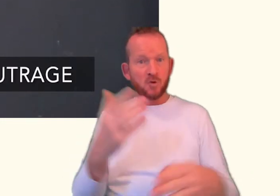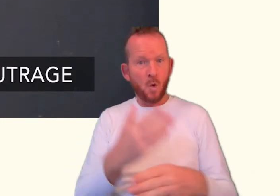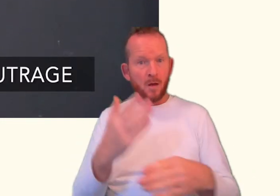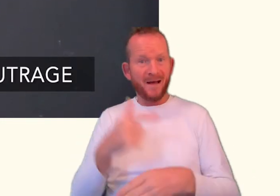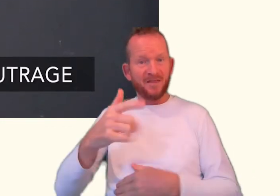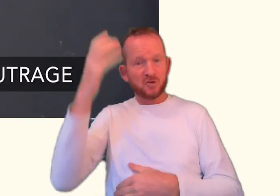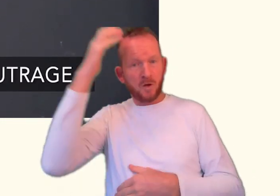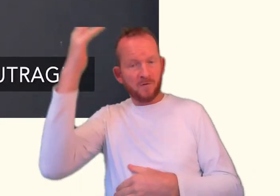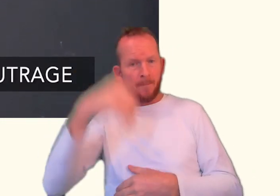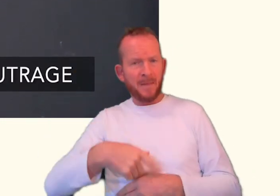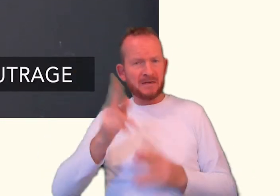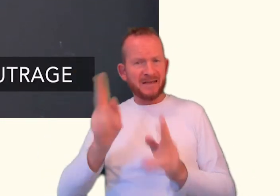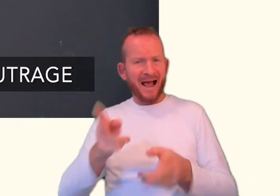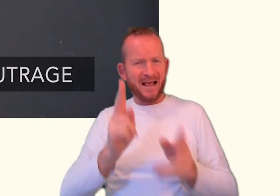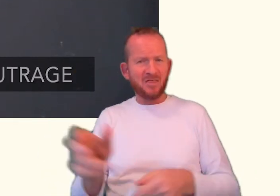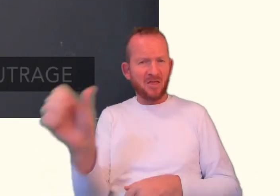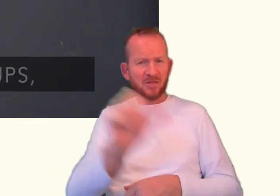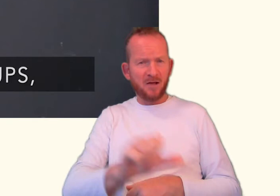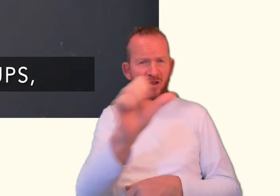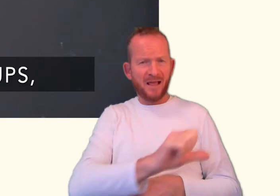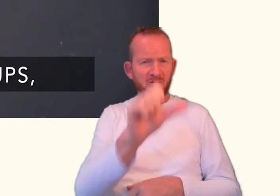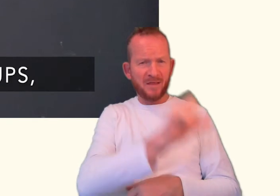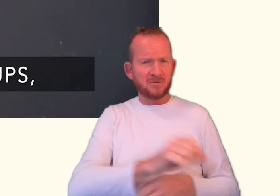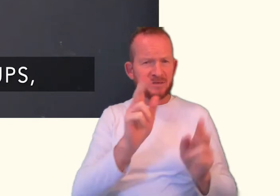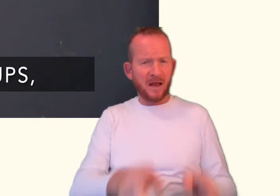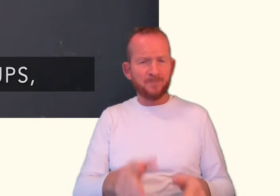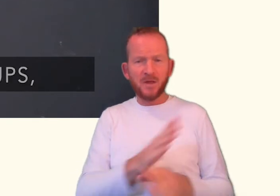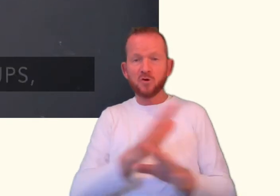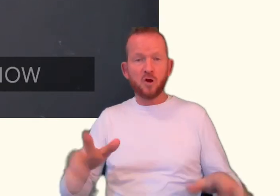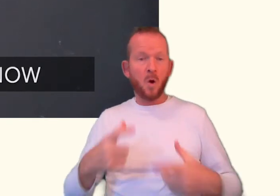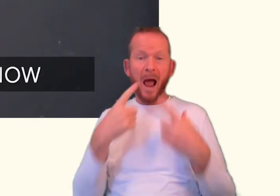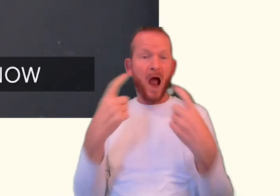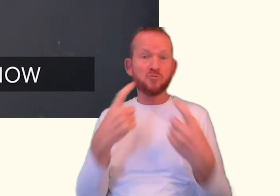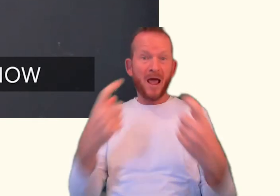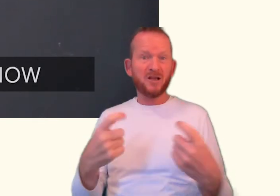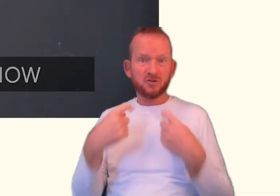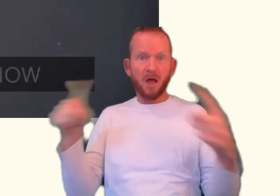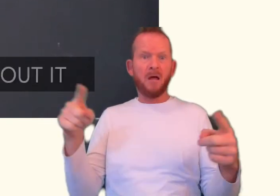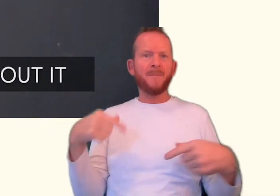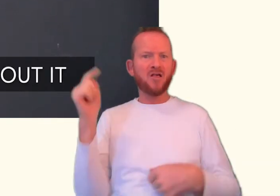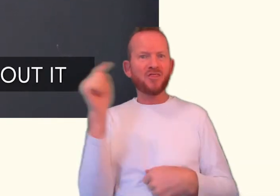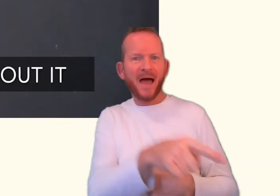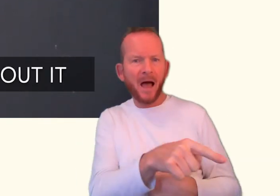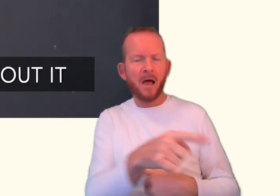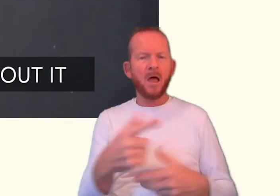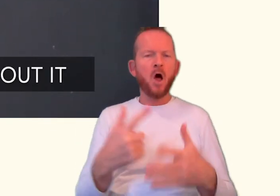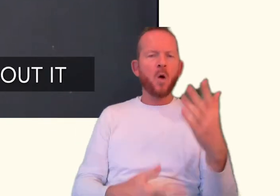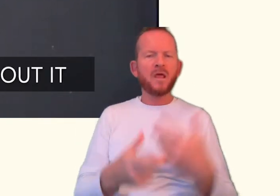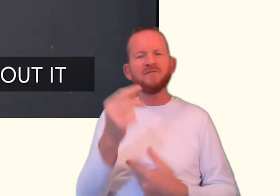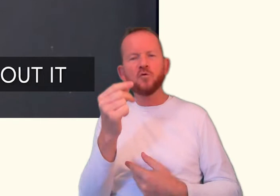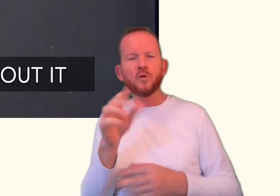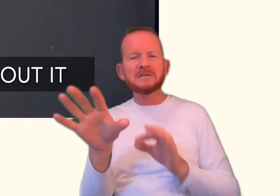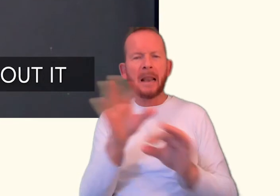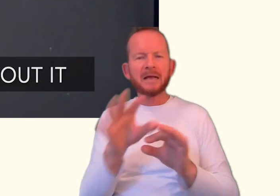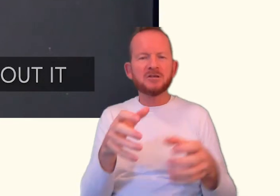there's been absolutely no outrage about that apart from a few selected groups, individuals and so on. I don't know whether it's